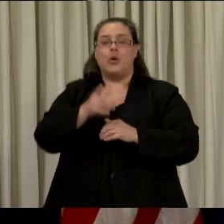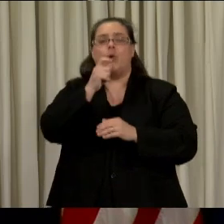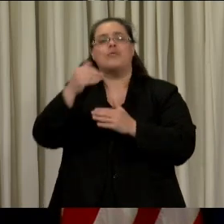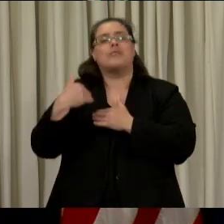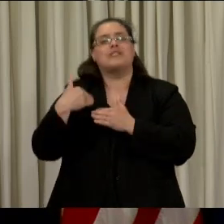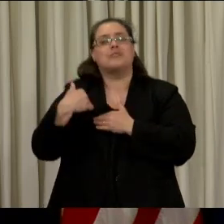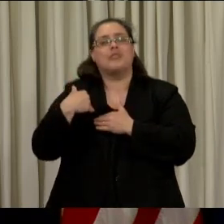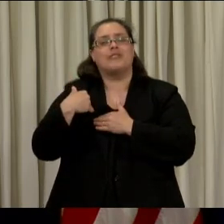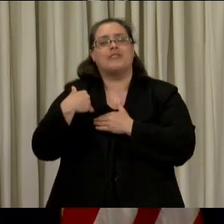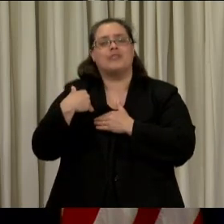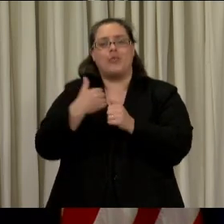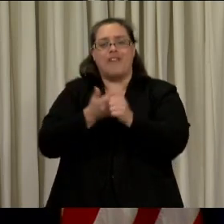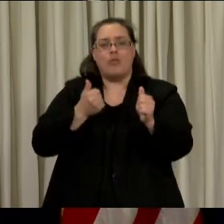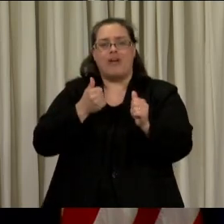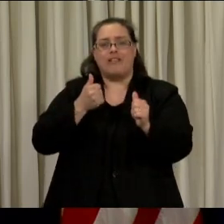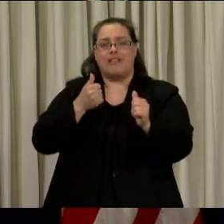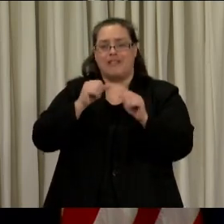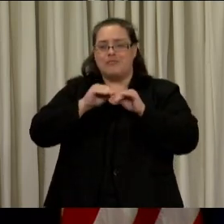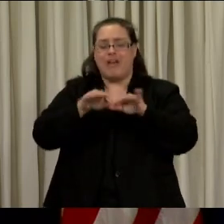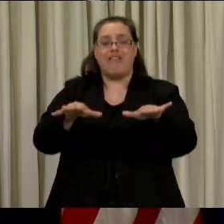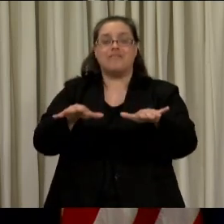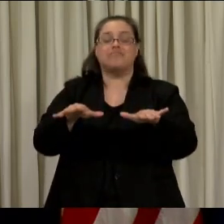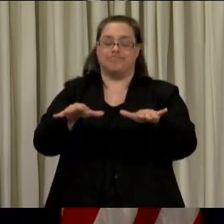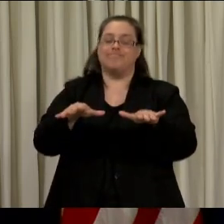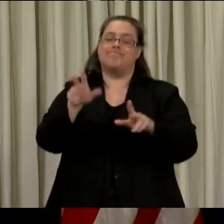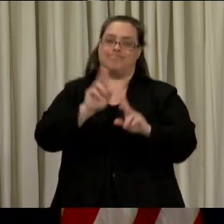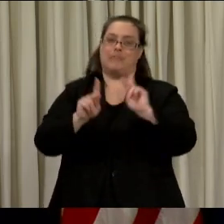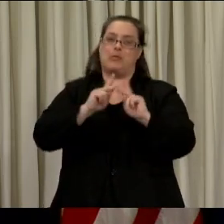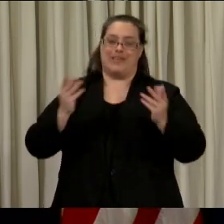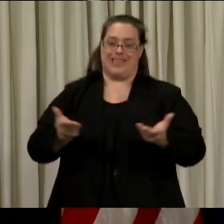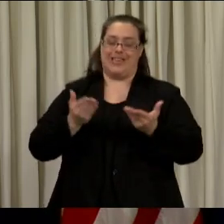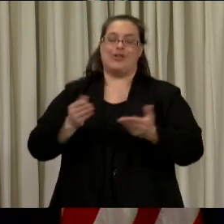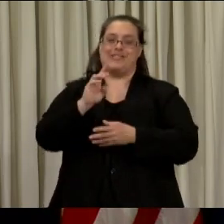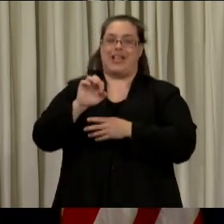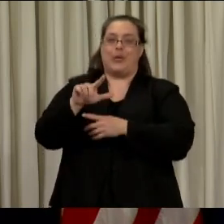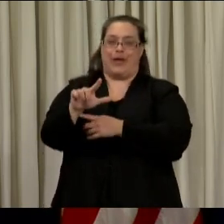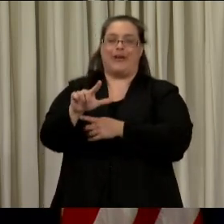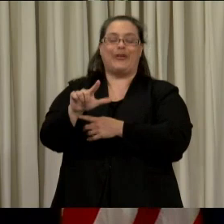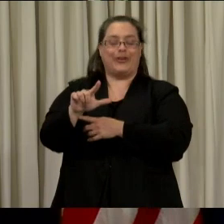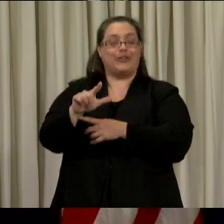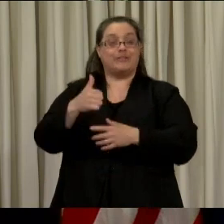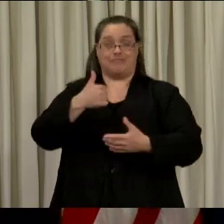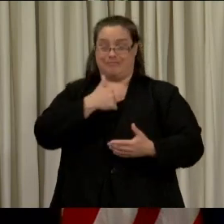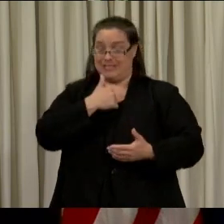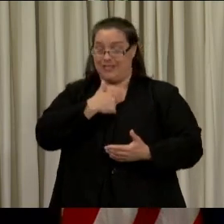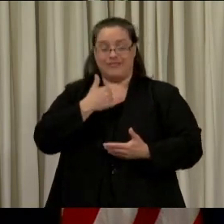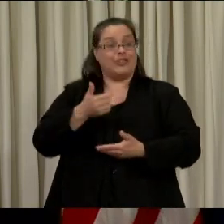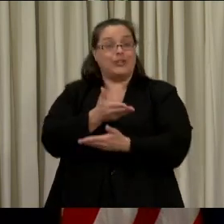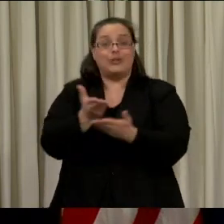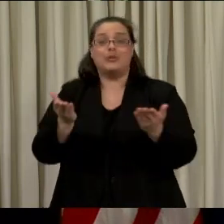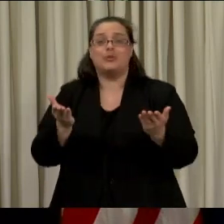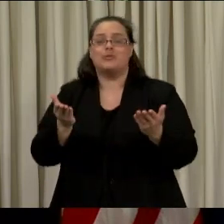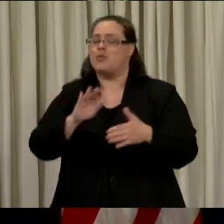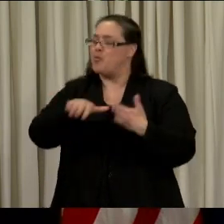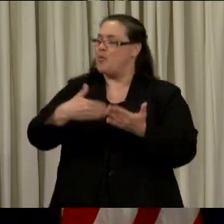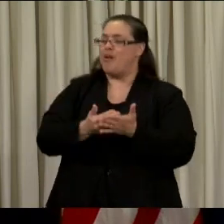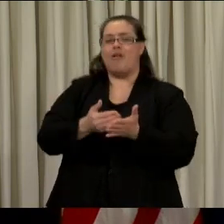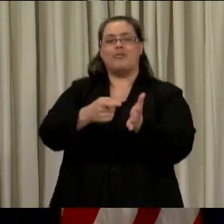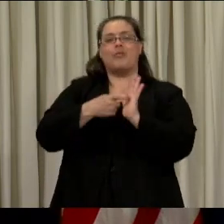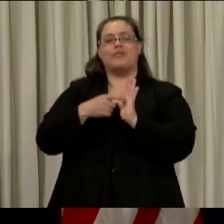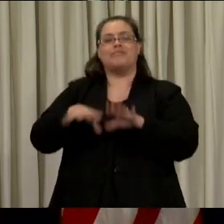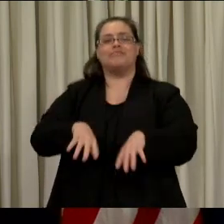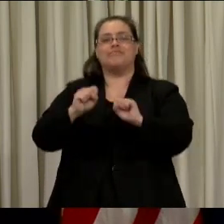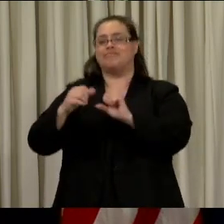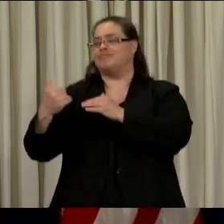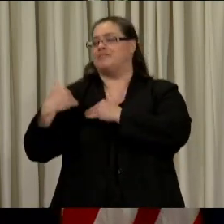Delaware. We all need to step up. We all need to do our part. Your actions affect